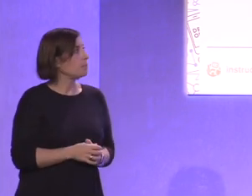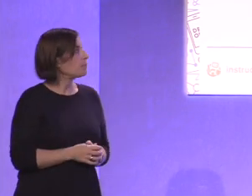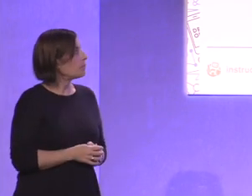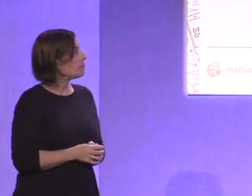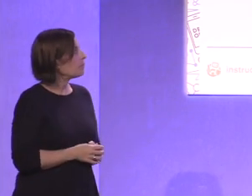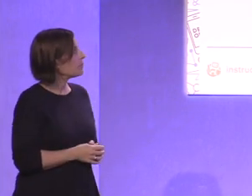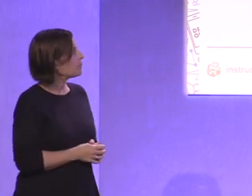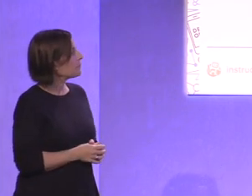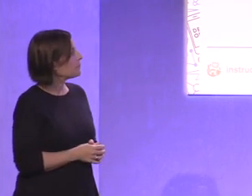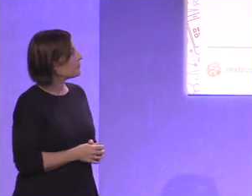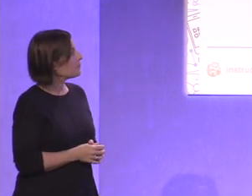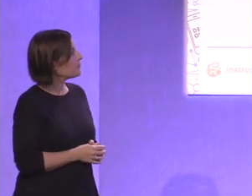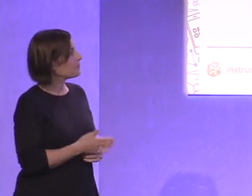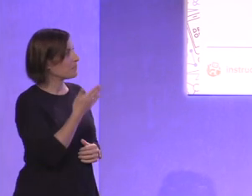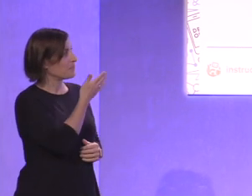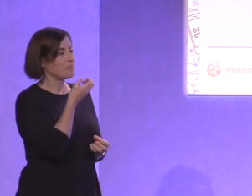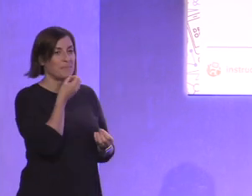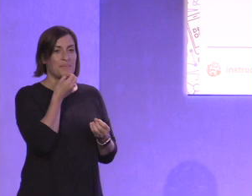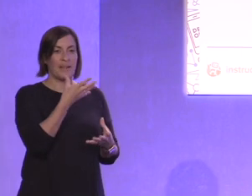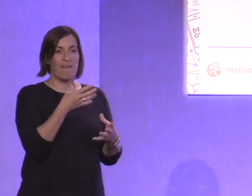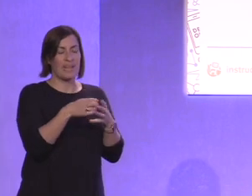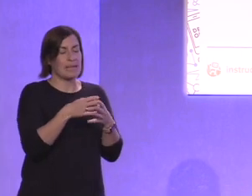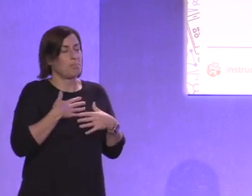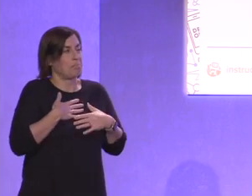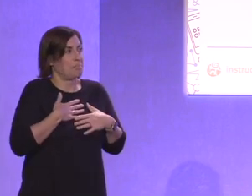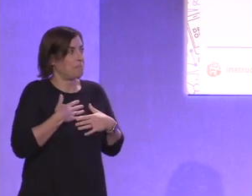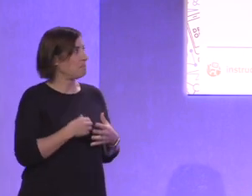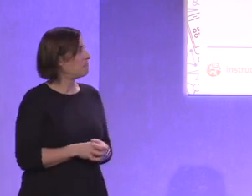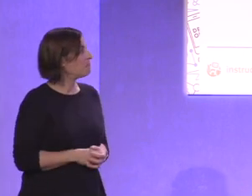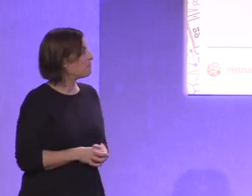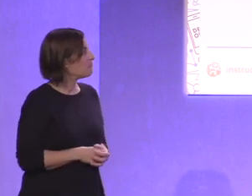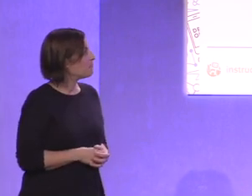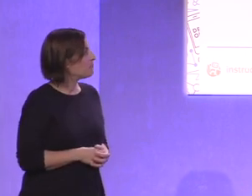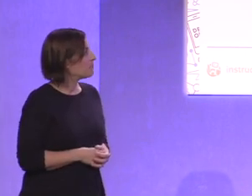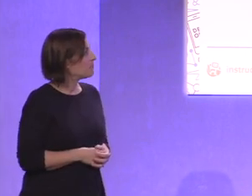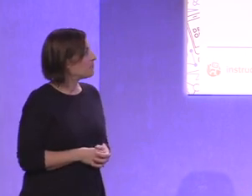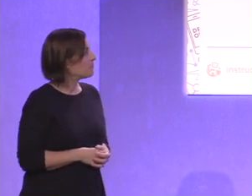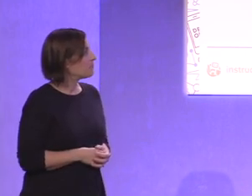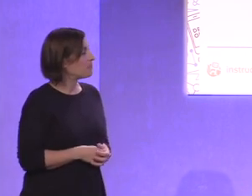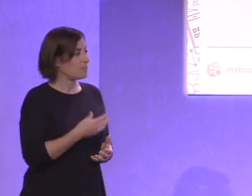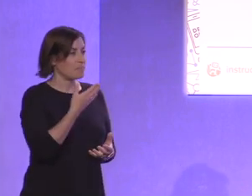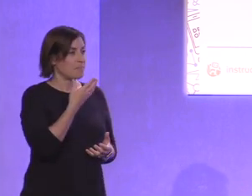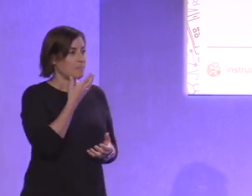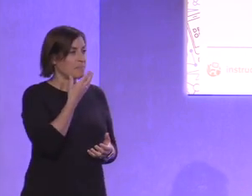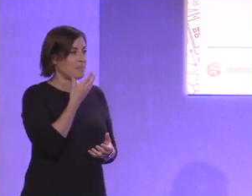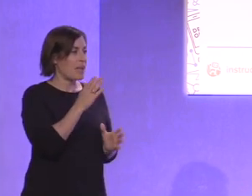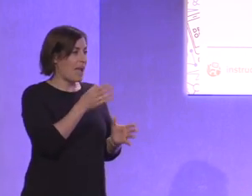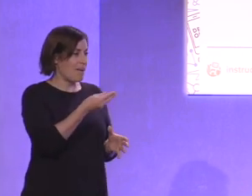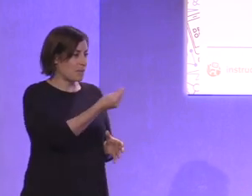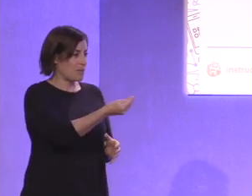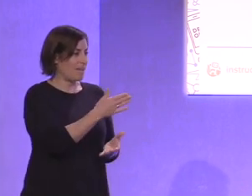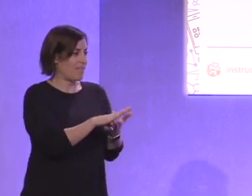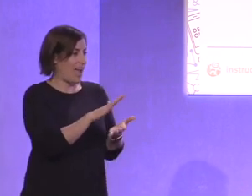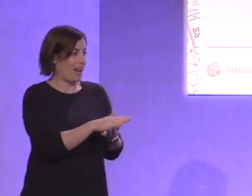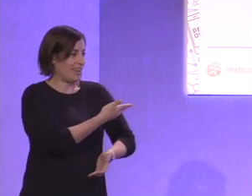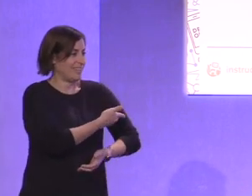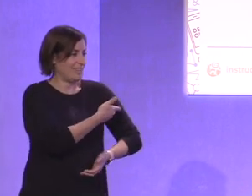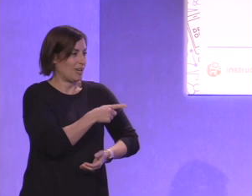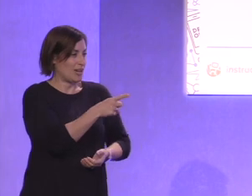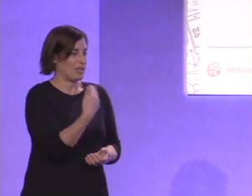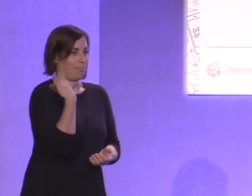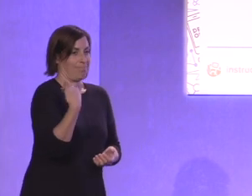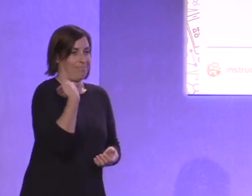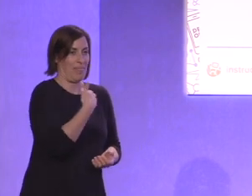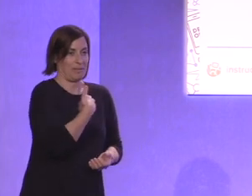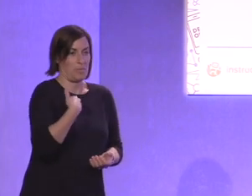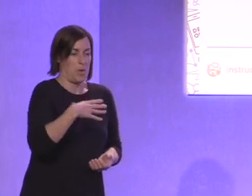So this is my fabulous team, which I adore. I owe Hannah one of these t-shirts. She reminded me this morning.